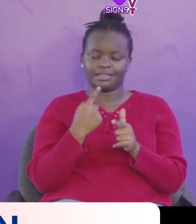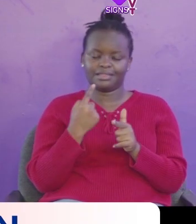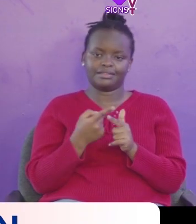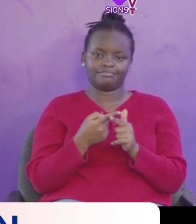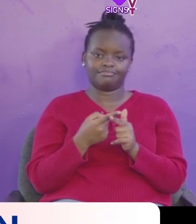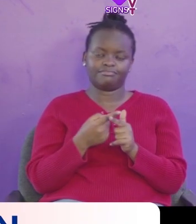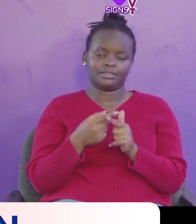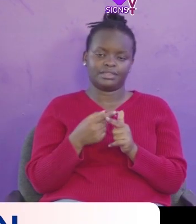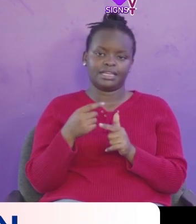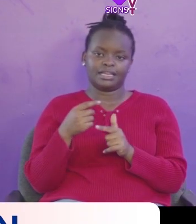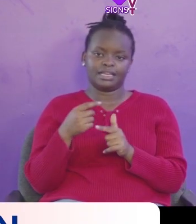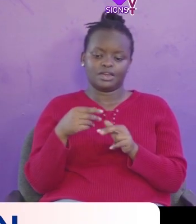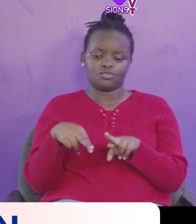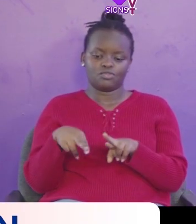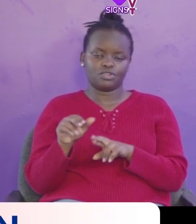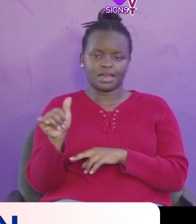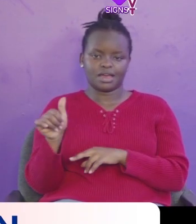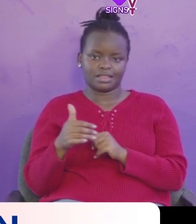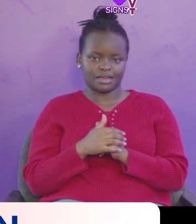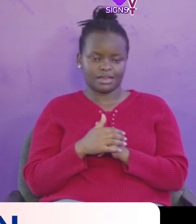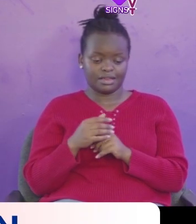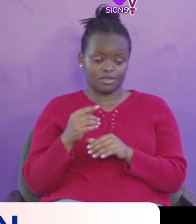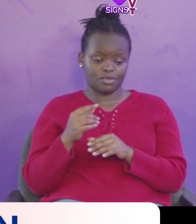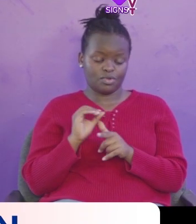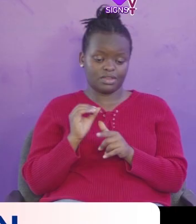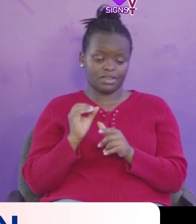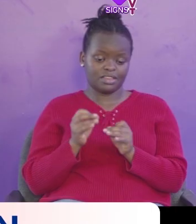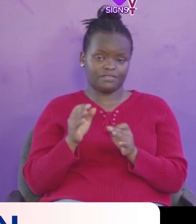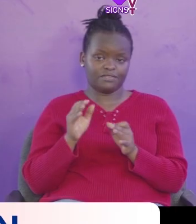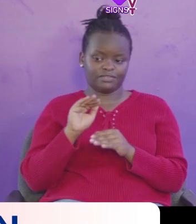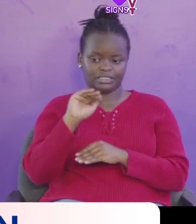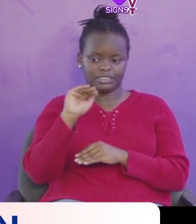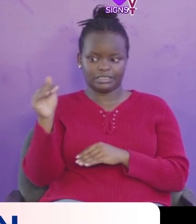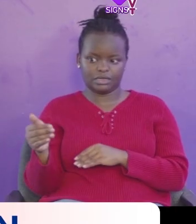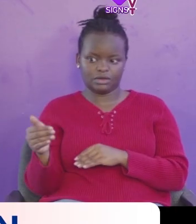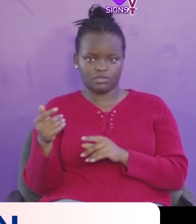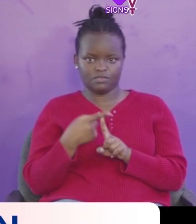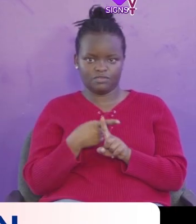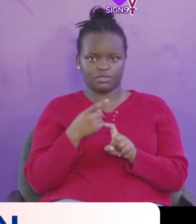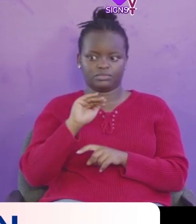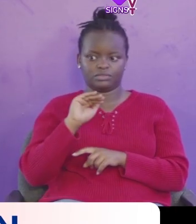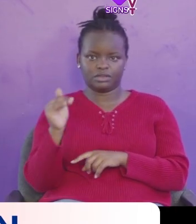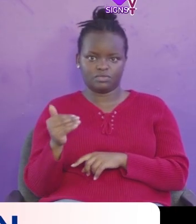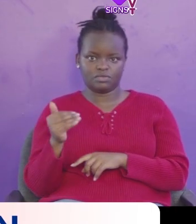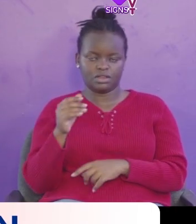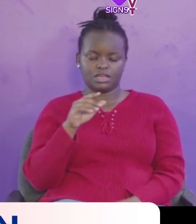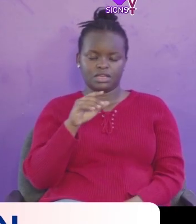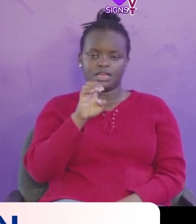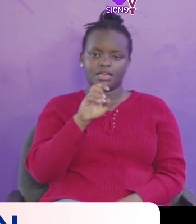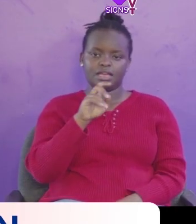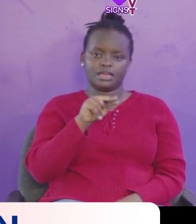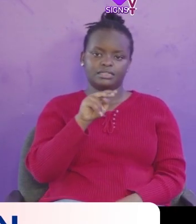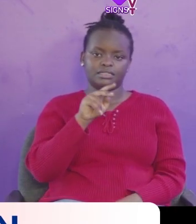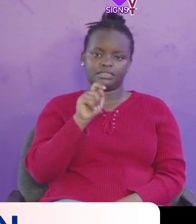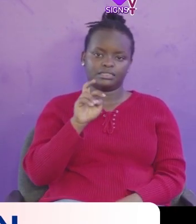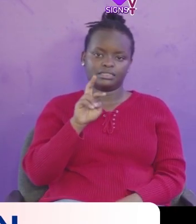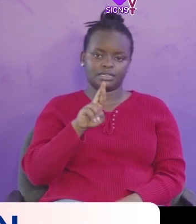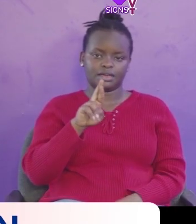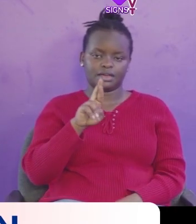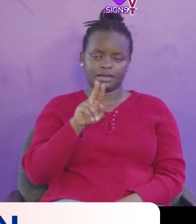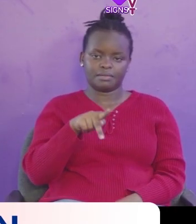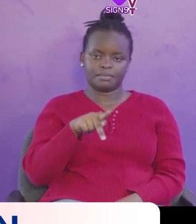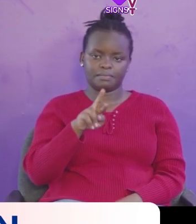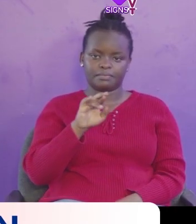Enterprise Road. But kama natoka town, yeah, tumia hiyo Enterprise Road. So, hebu